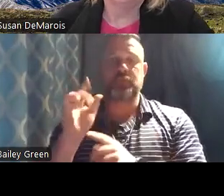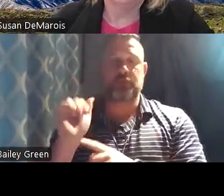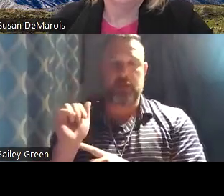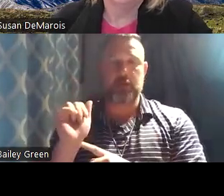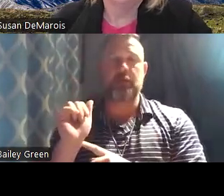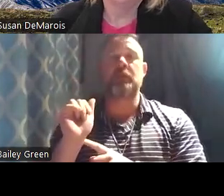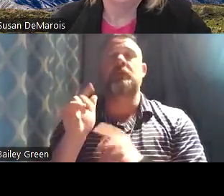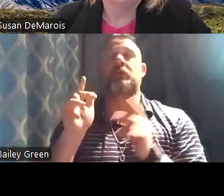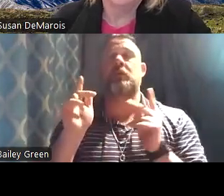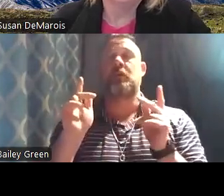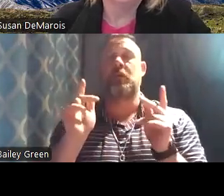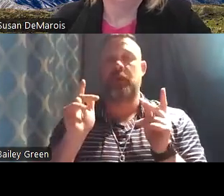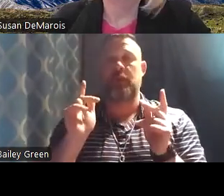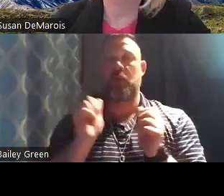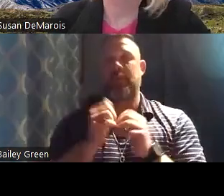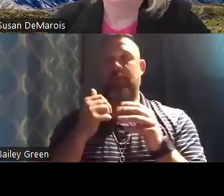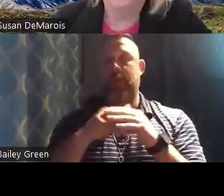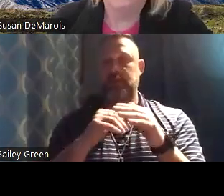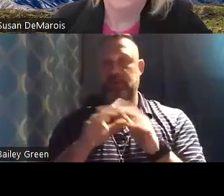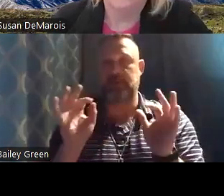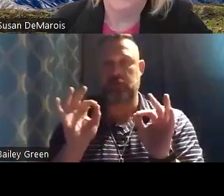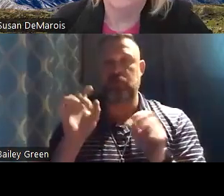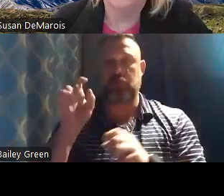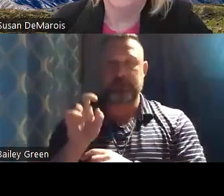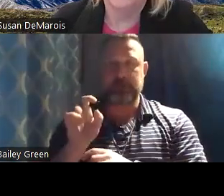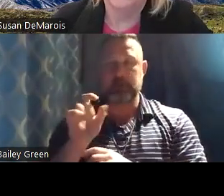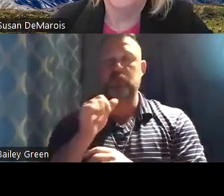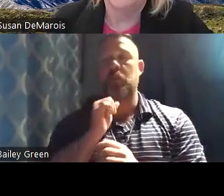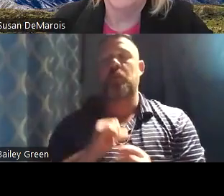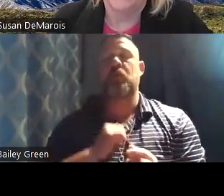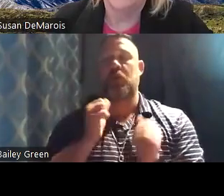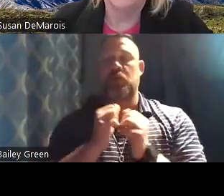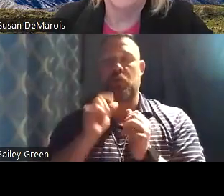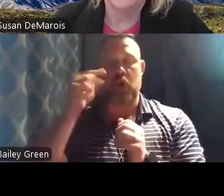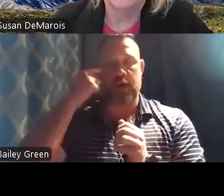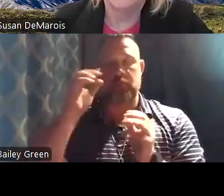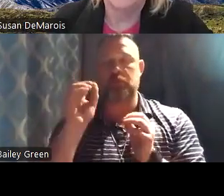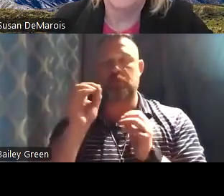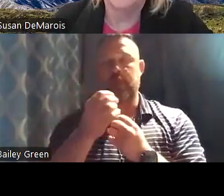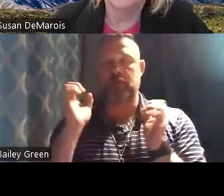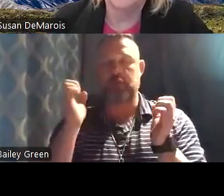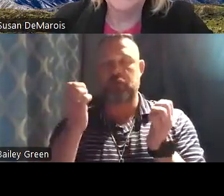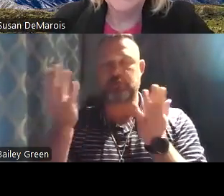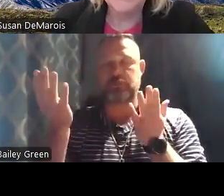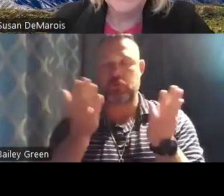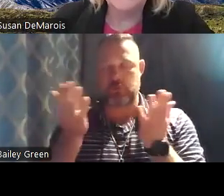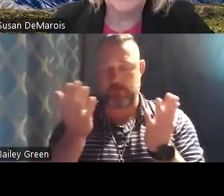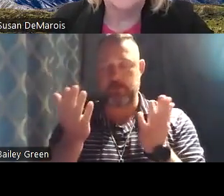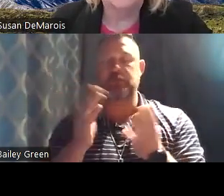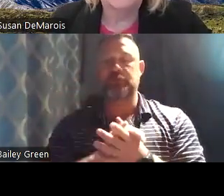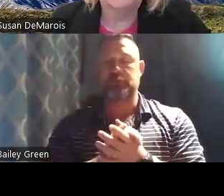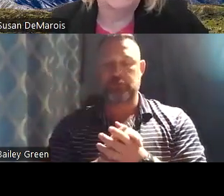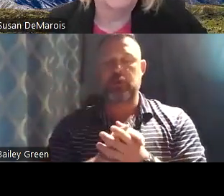and people with access and functional needs, we were very proud to work with the Governor's Office of Emergency Services